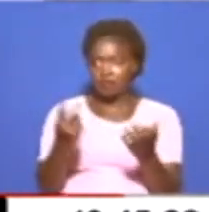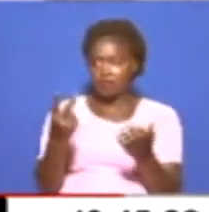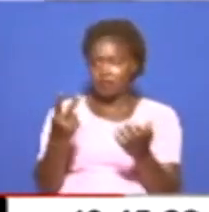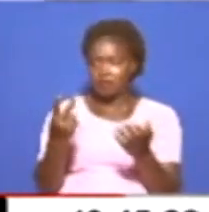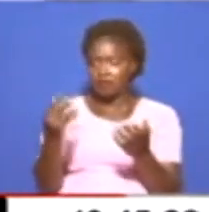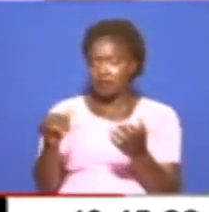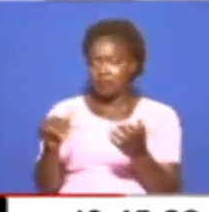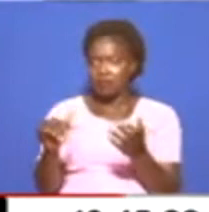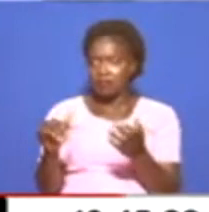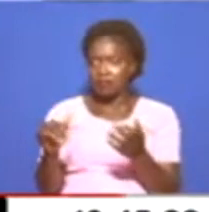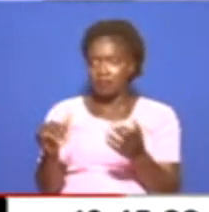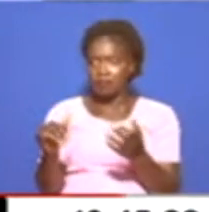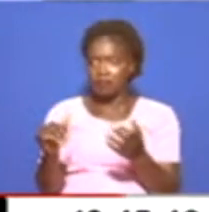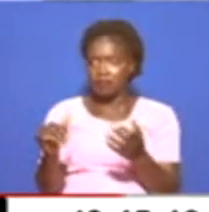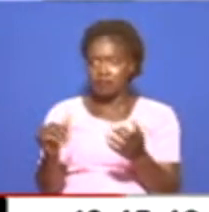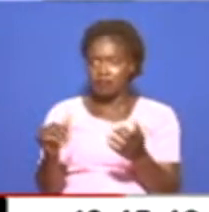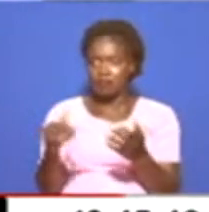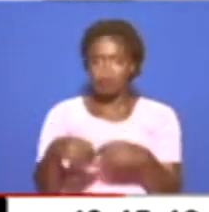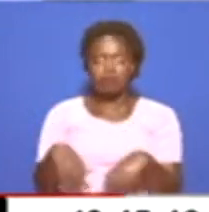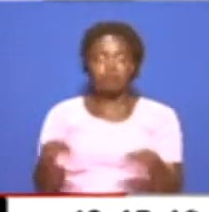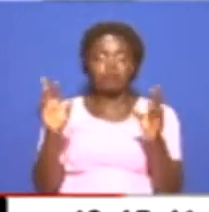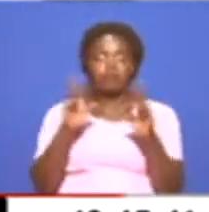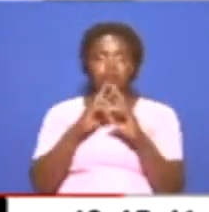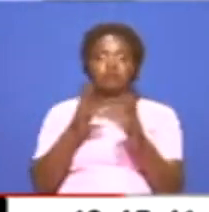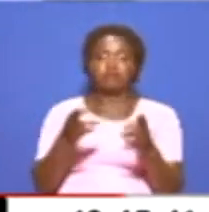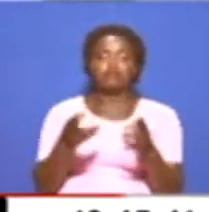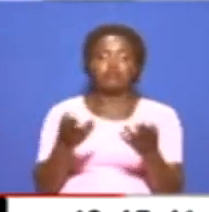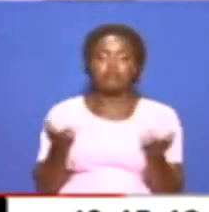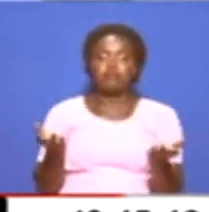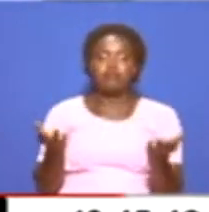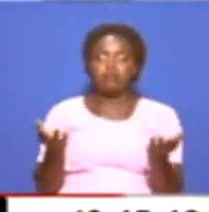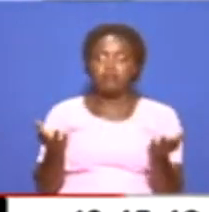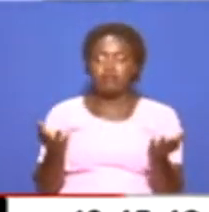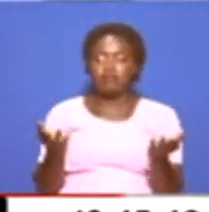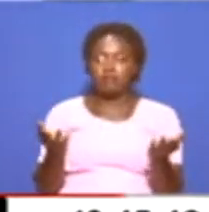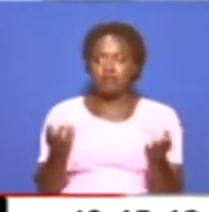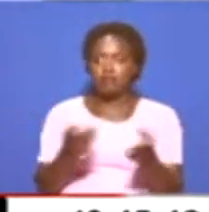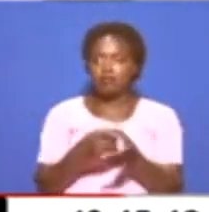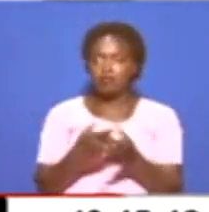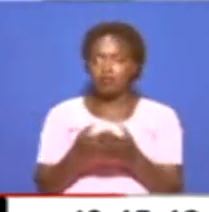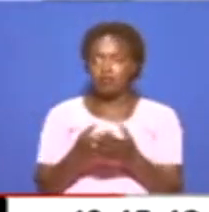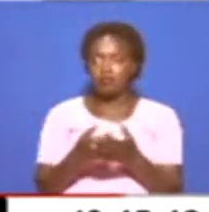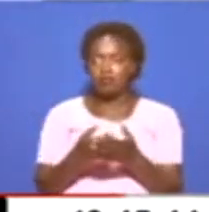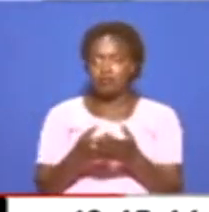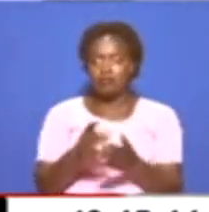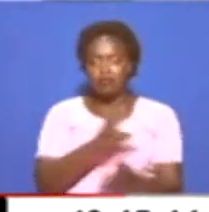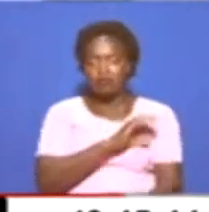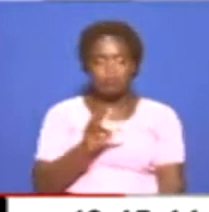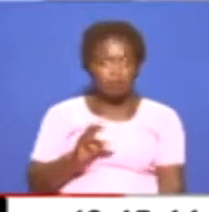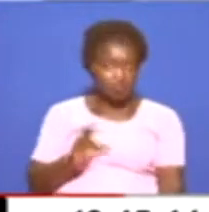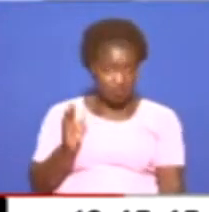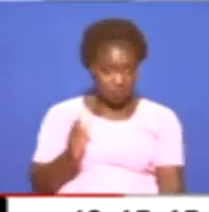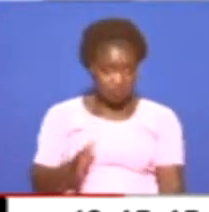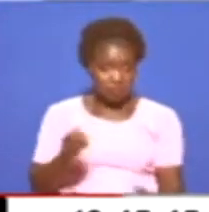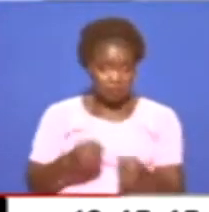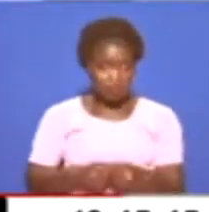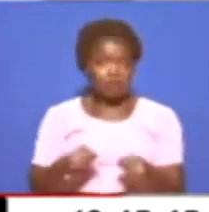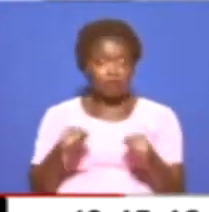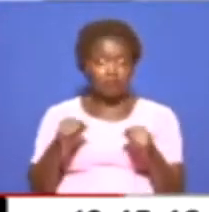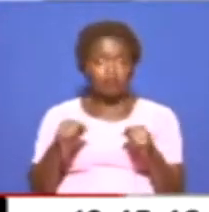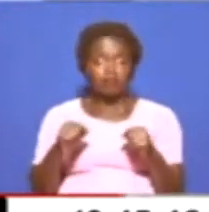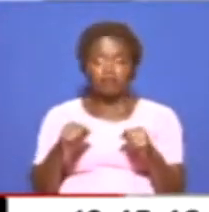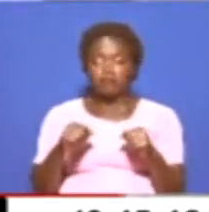to surrender their results or submit their results, then the commissioner, the chairperson of the